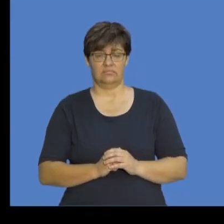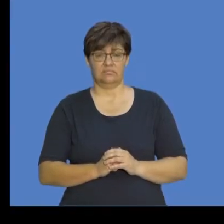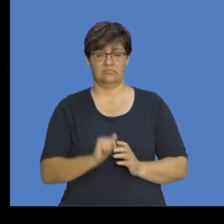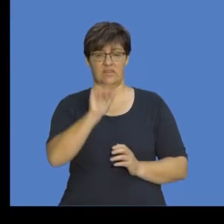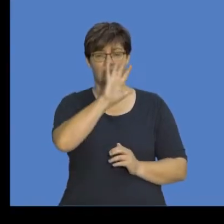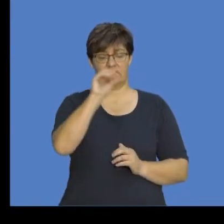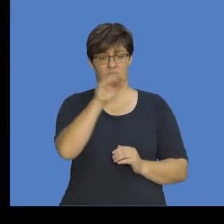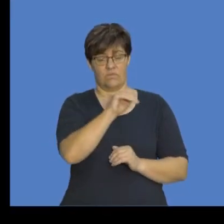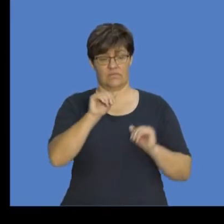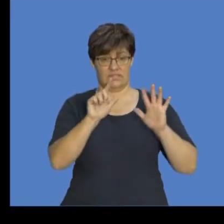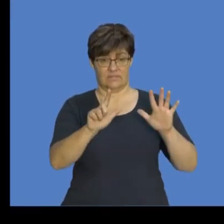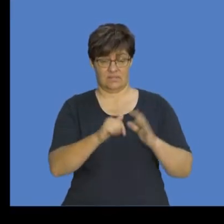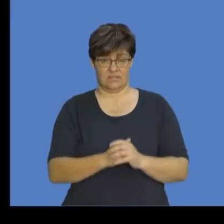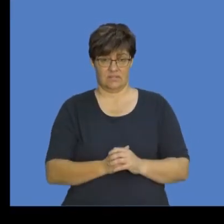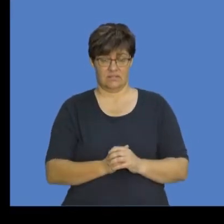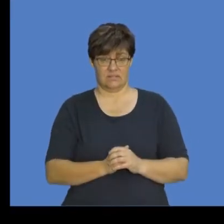Then we get 50 over 7,